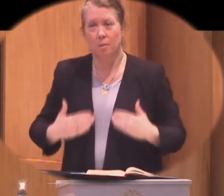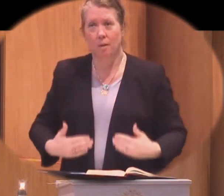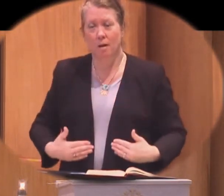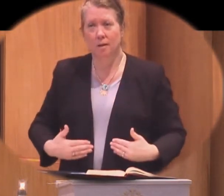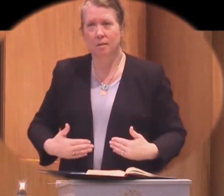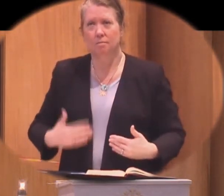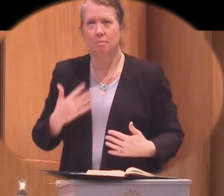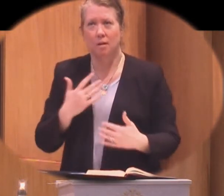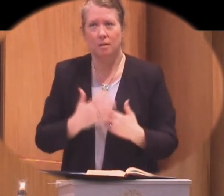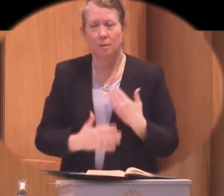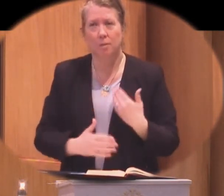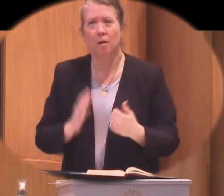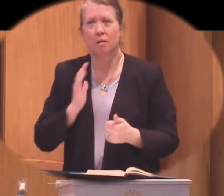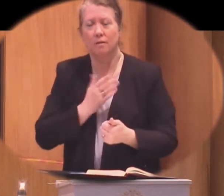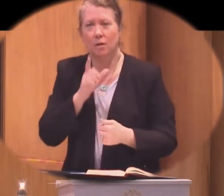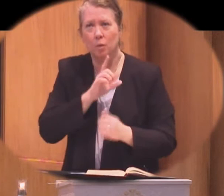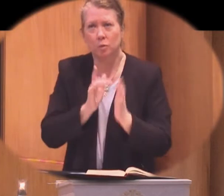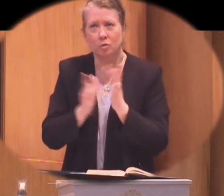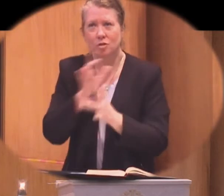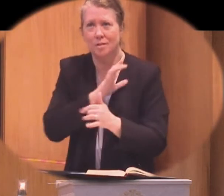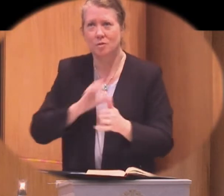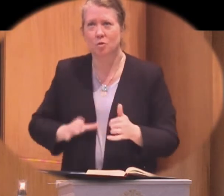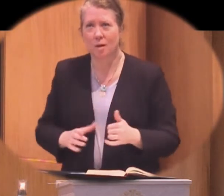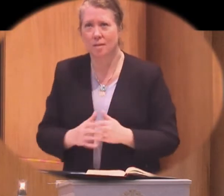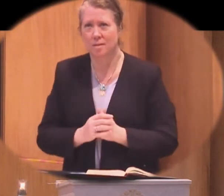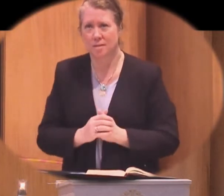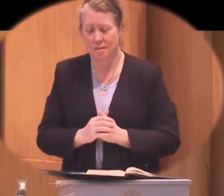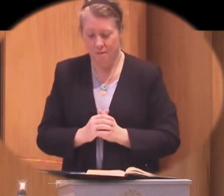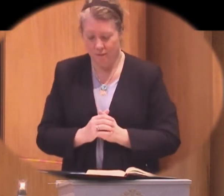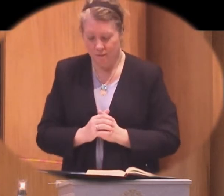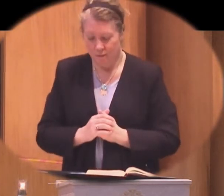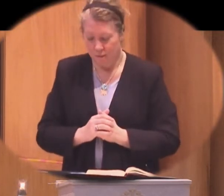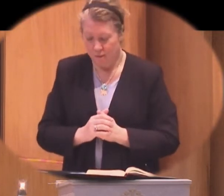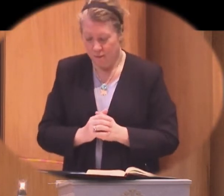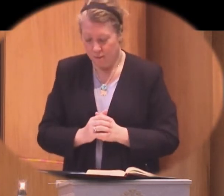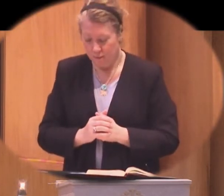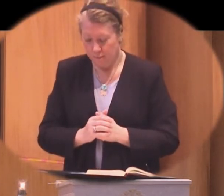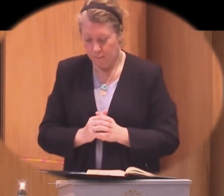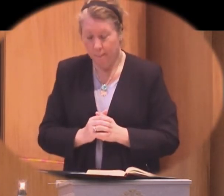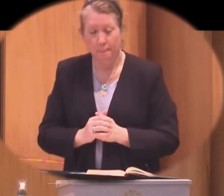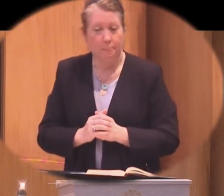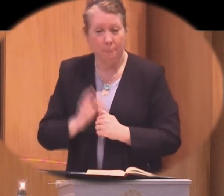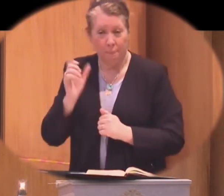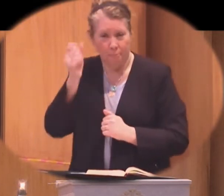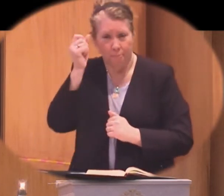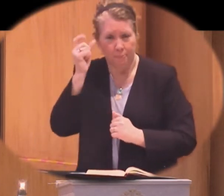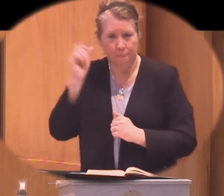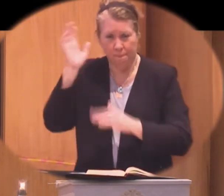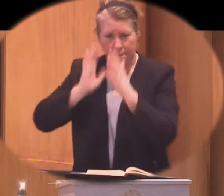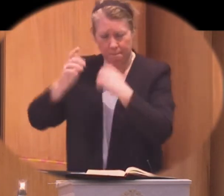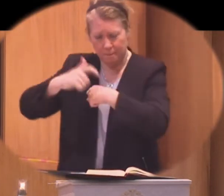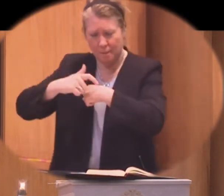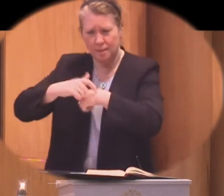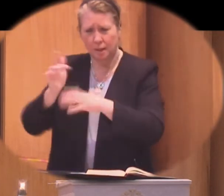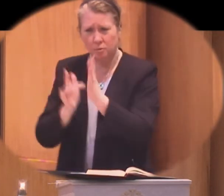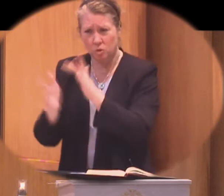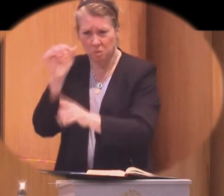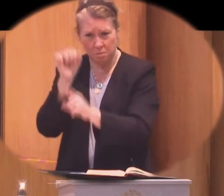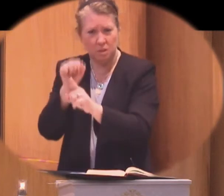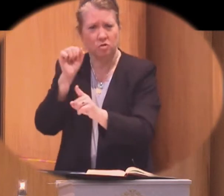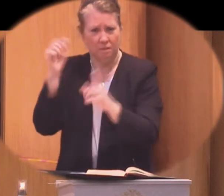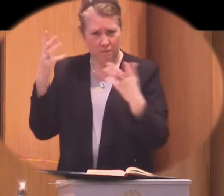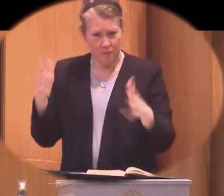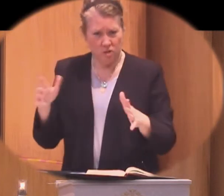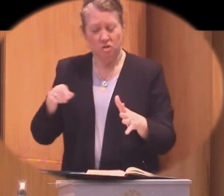body and blood of our Lord Jesus Christ. At the time he was betrayed and